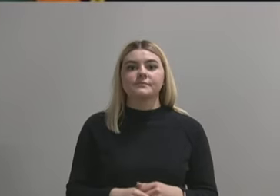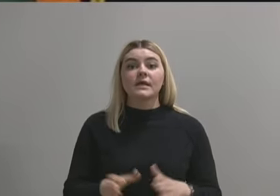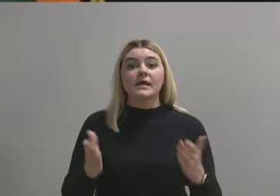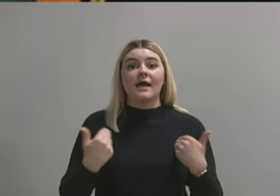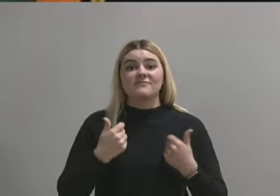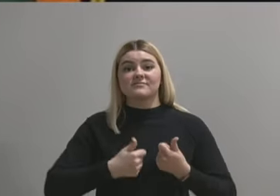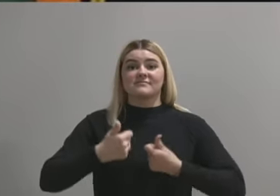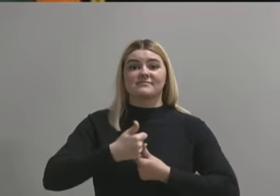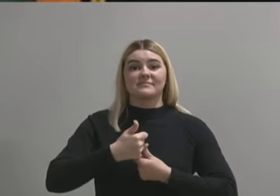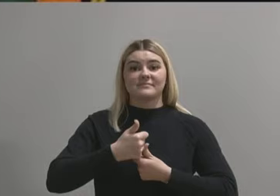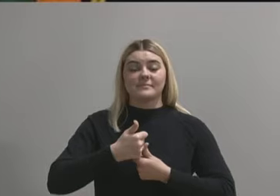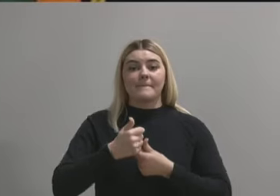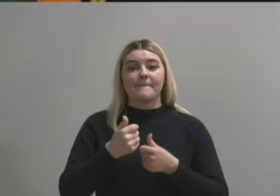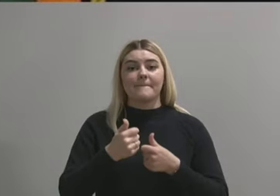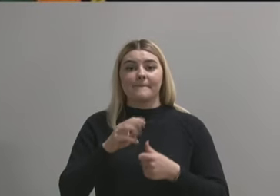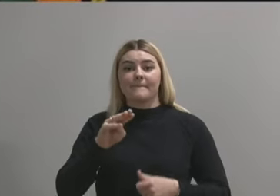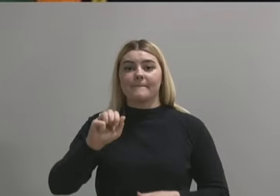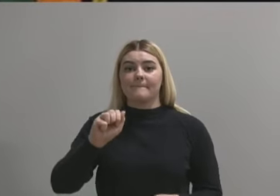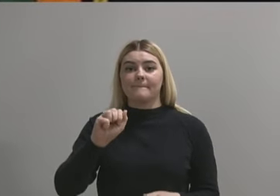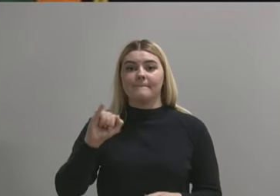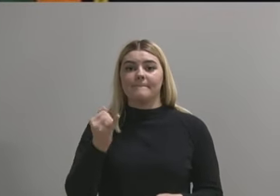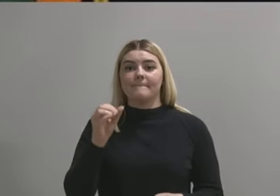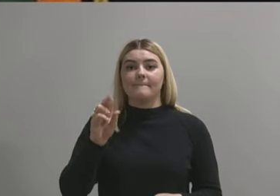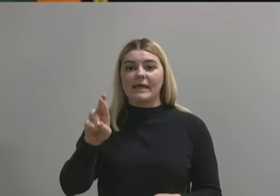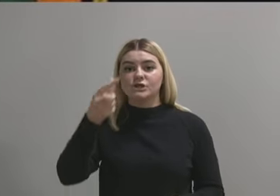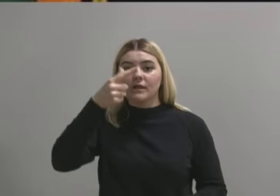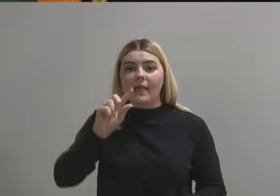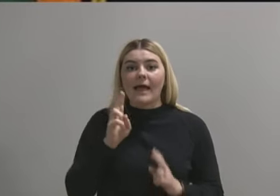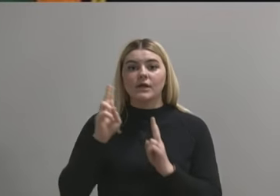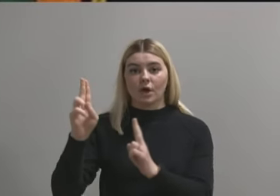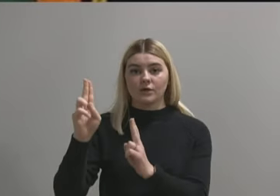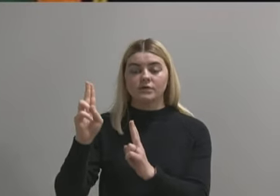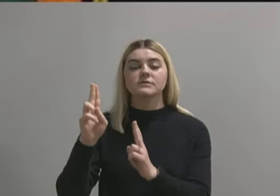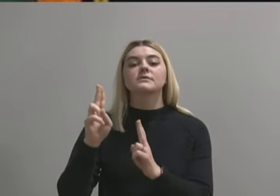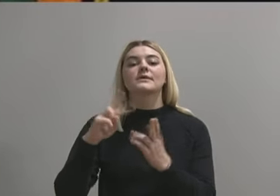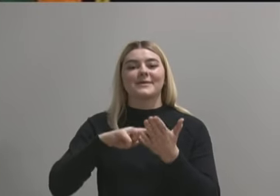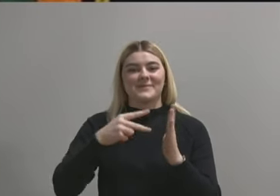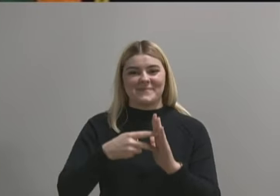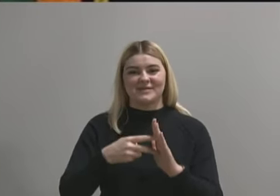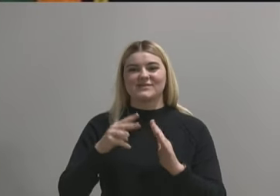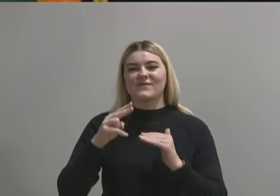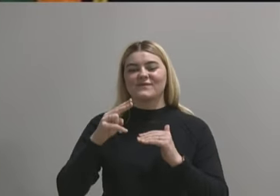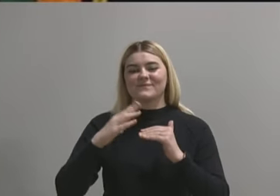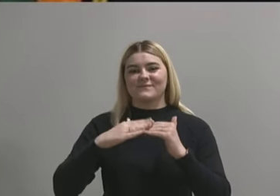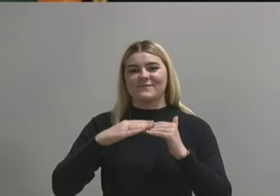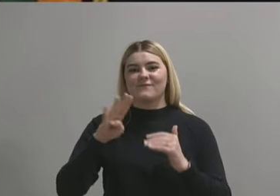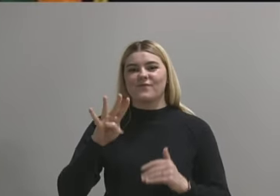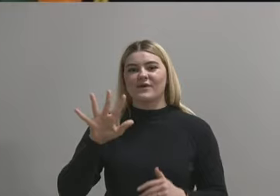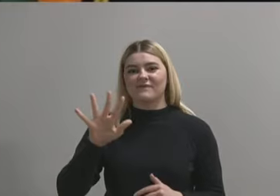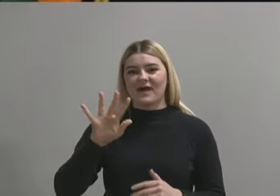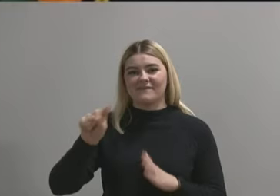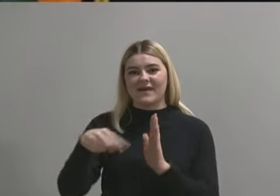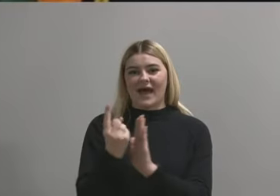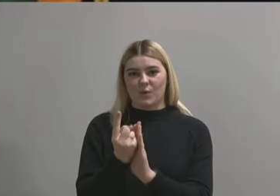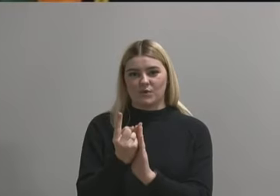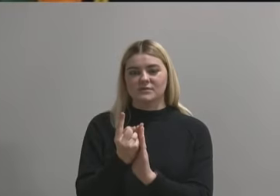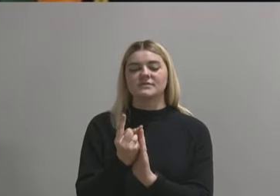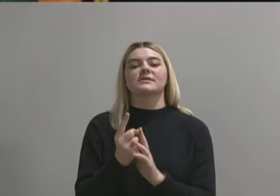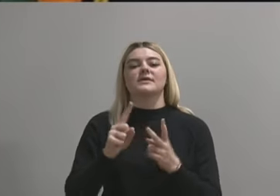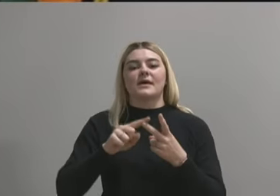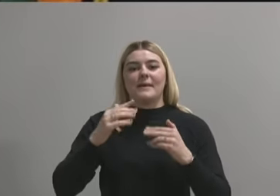their disciplines, Latin honor students have completed a 45-hour residency requirement with a minimum GPA